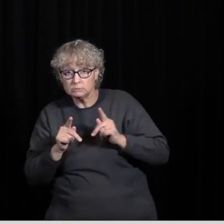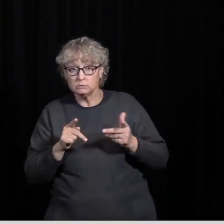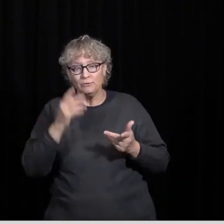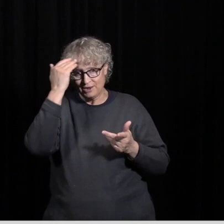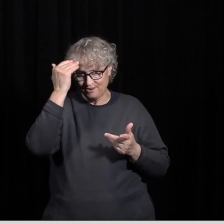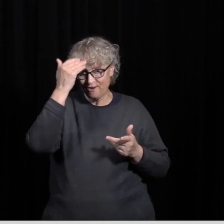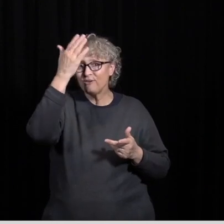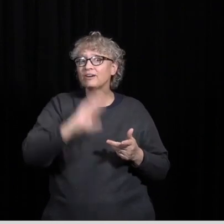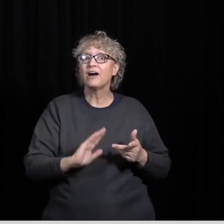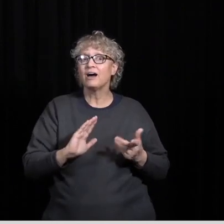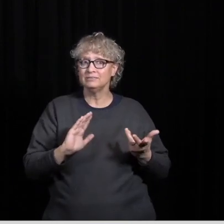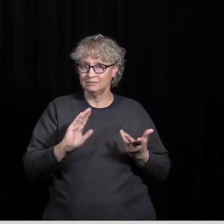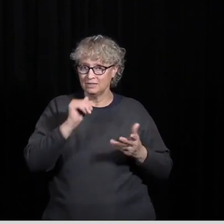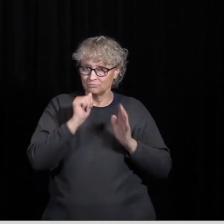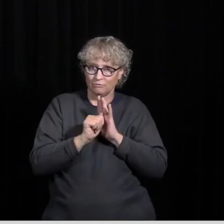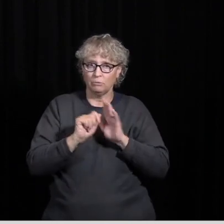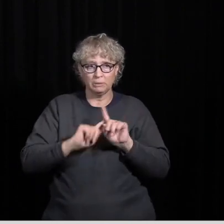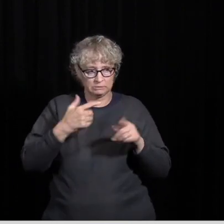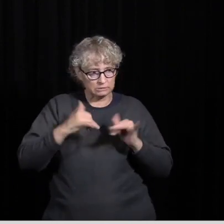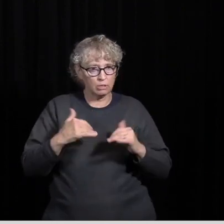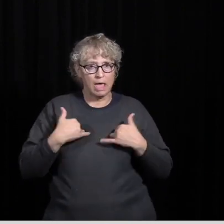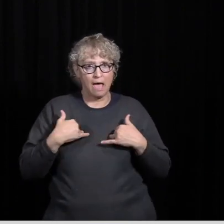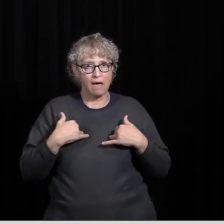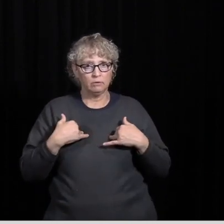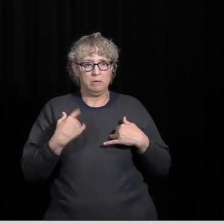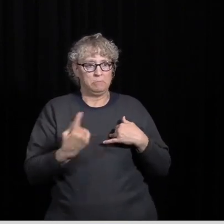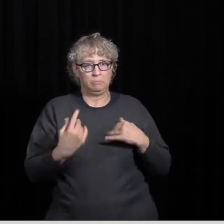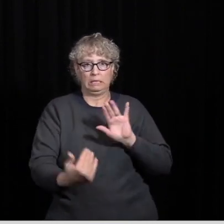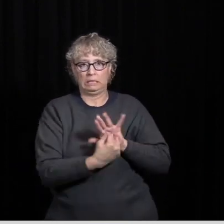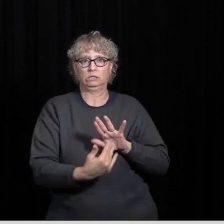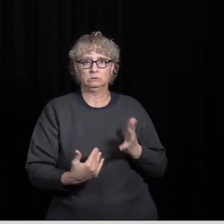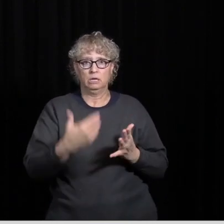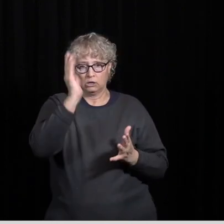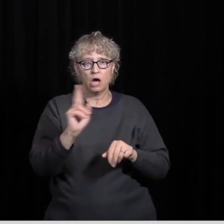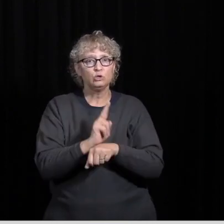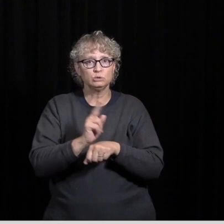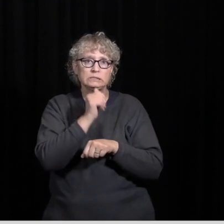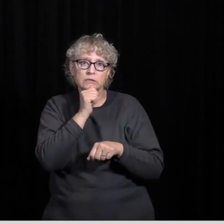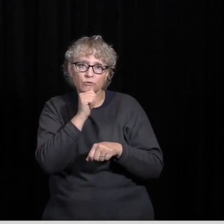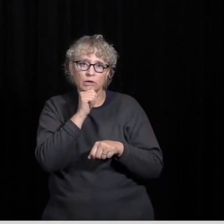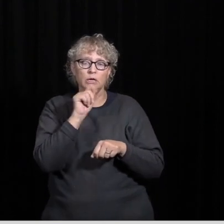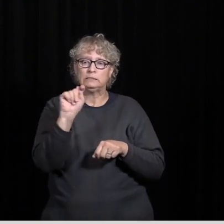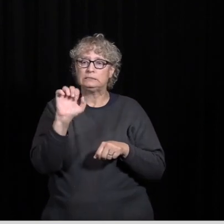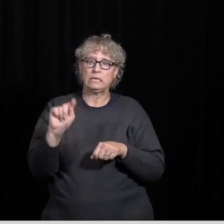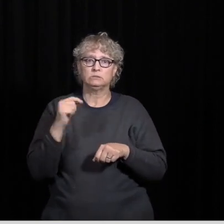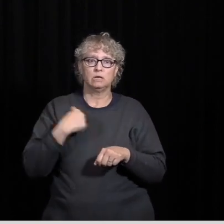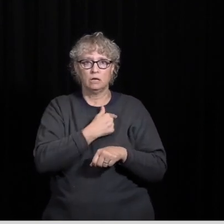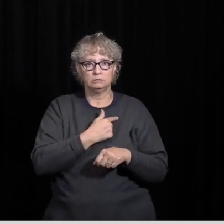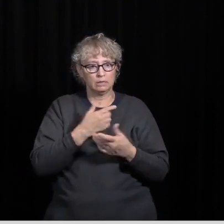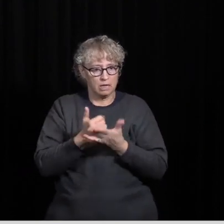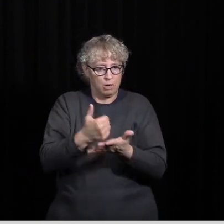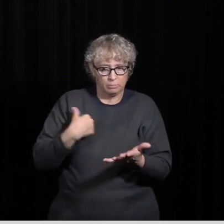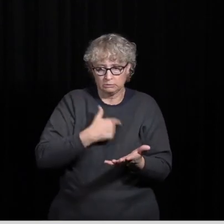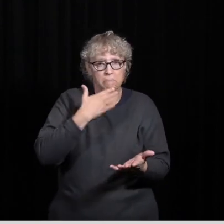God is our refuge, we still know there's enemies out there. And we still know that enemies cause us suffering. God uses the suffering to test us, to get us back on track, to